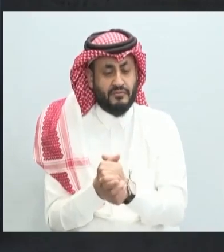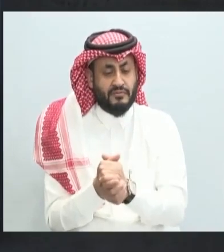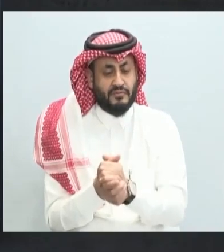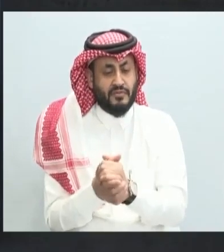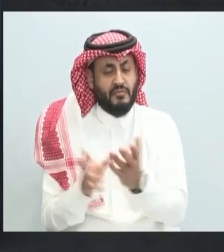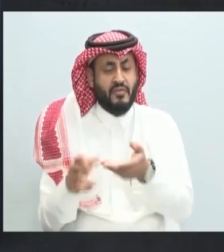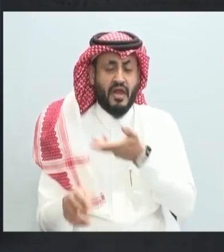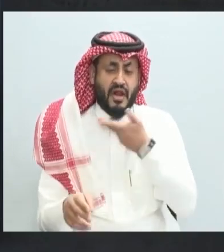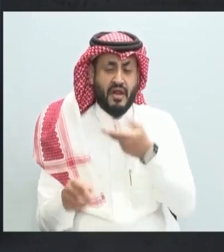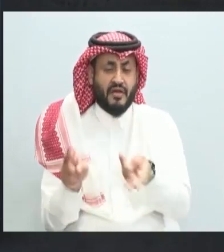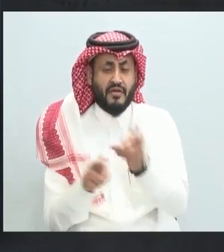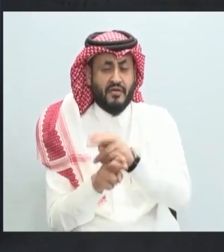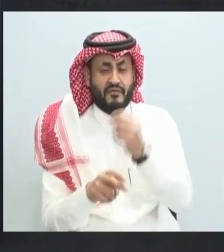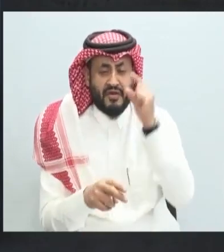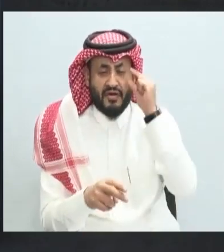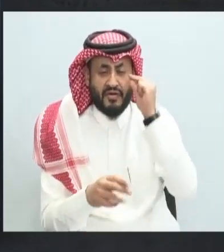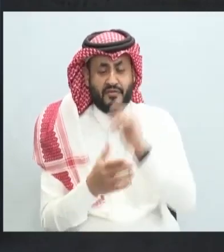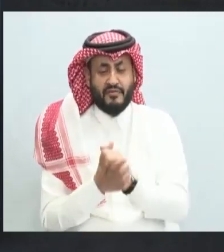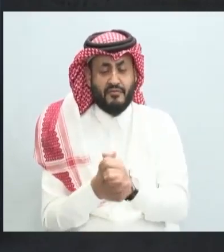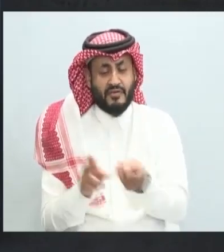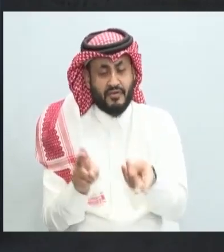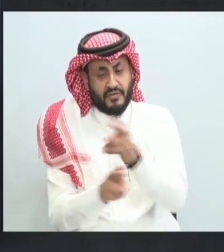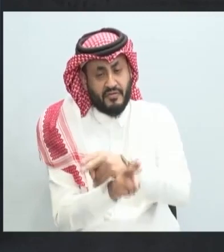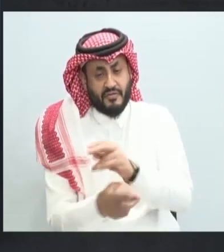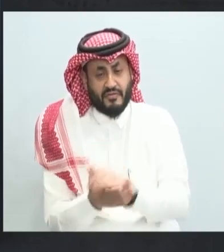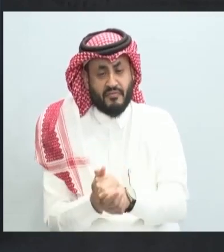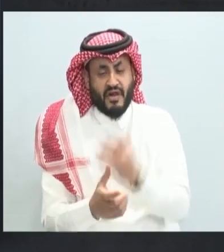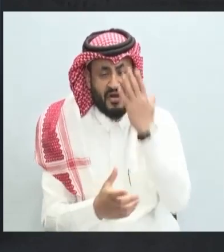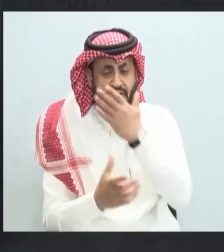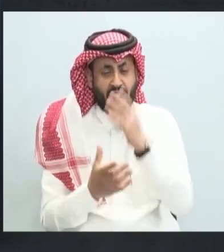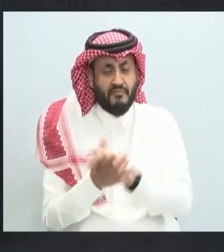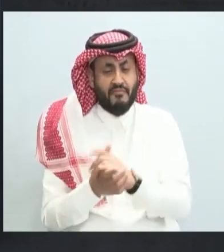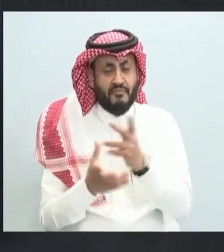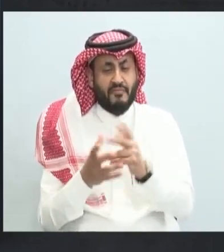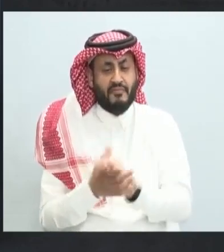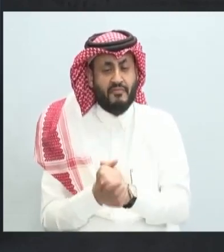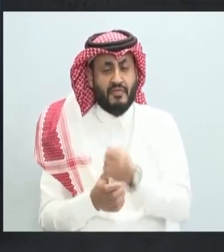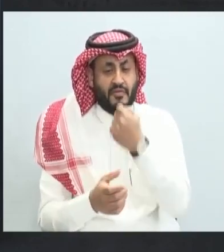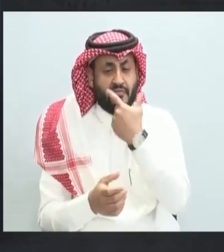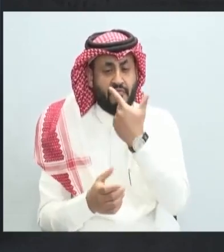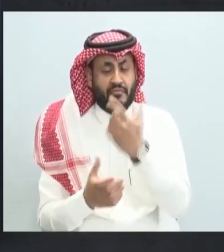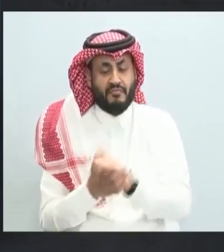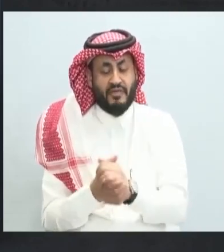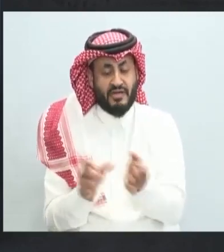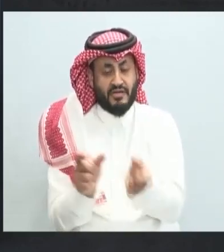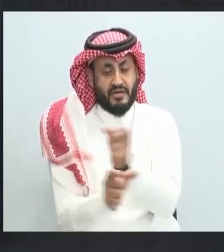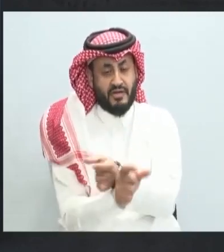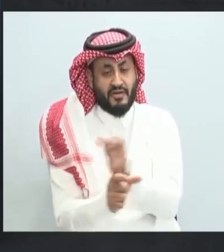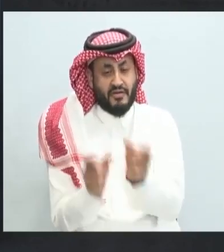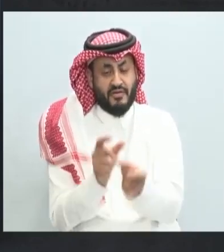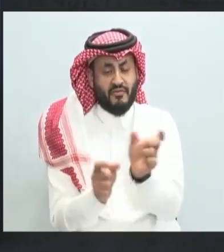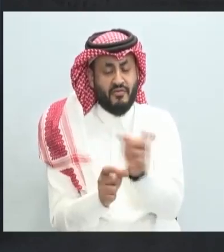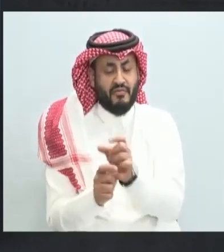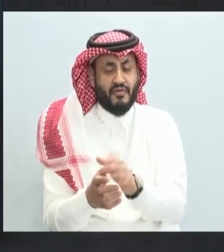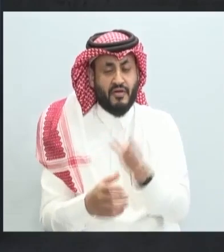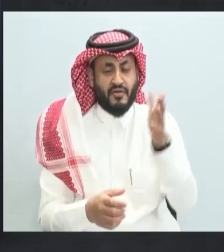is thirsty. Instead of saying, who is bored, you can say, who is happy. So you can change